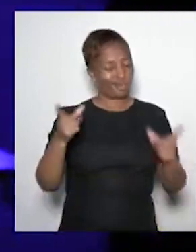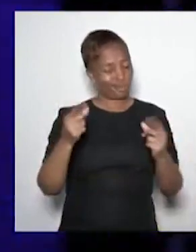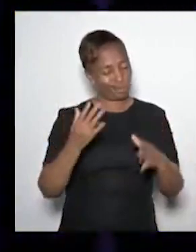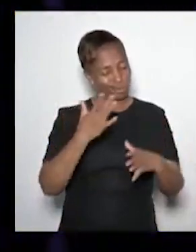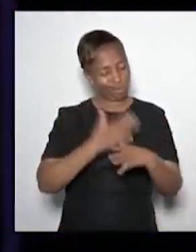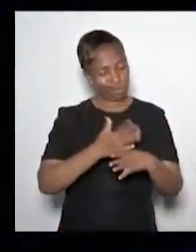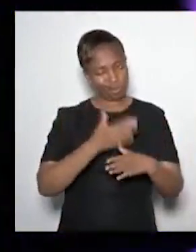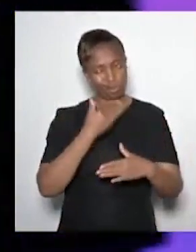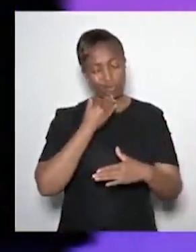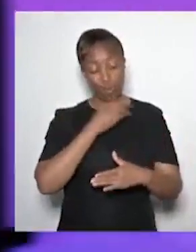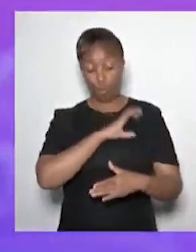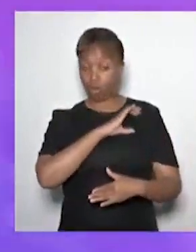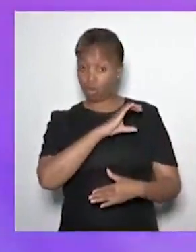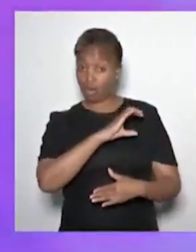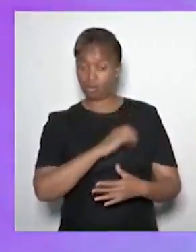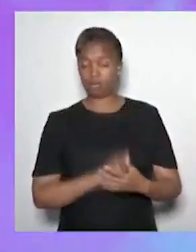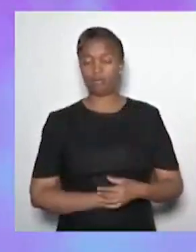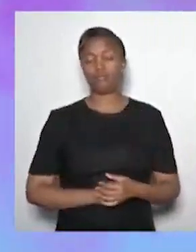Christ.